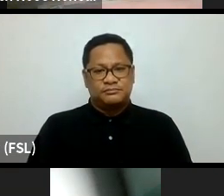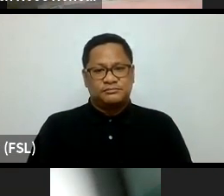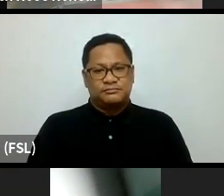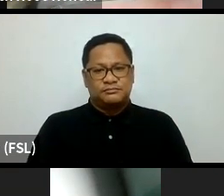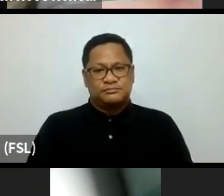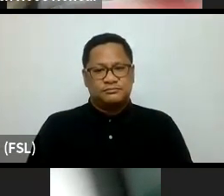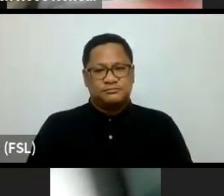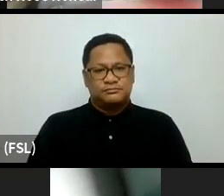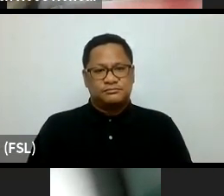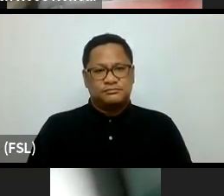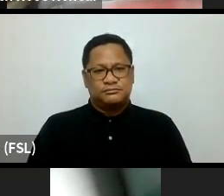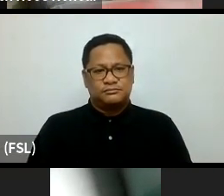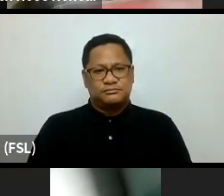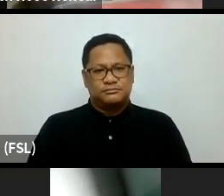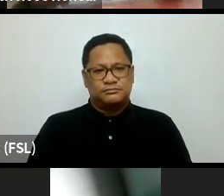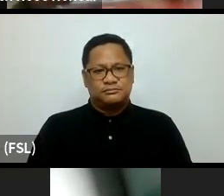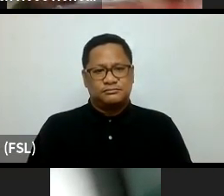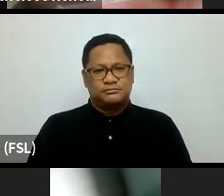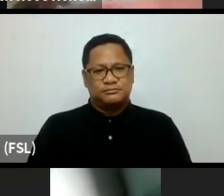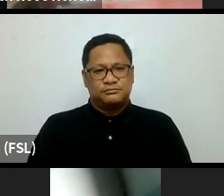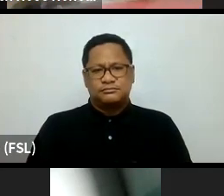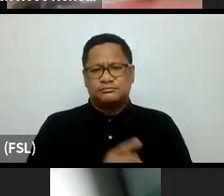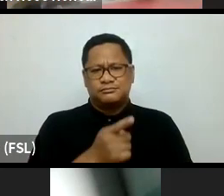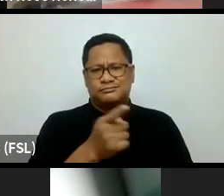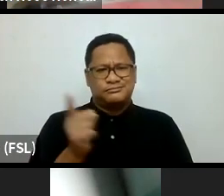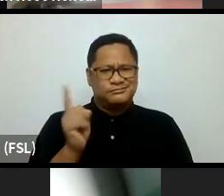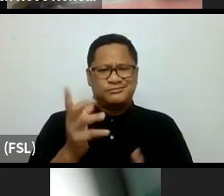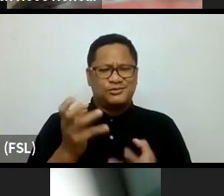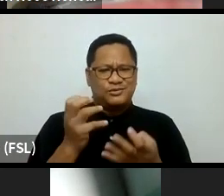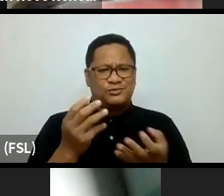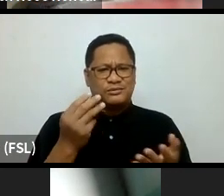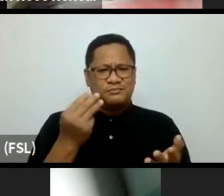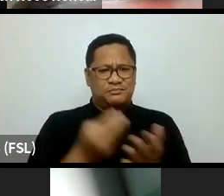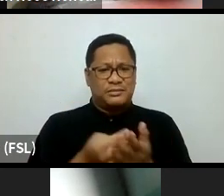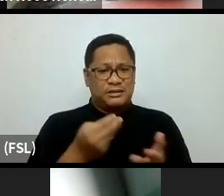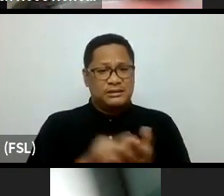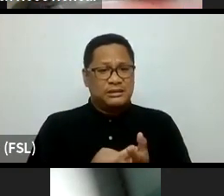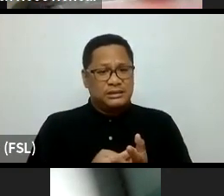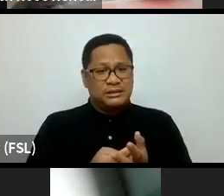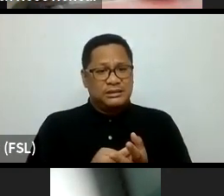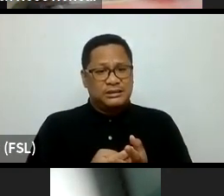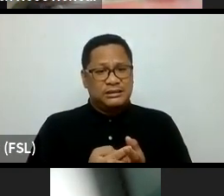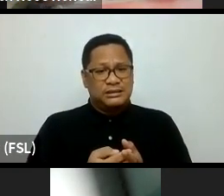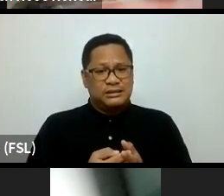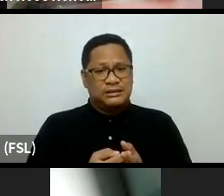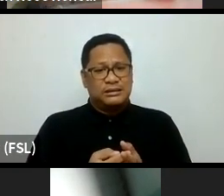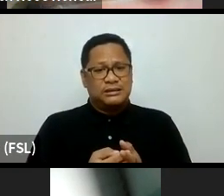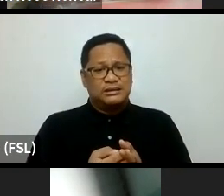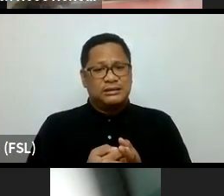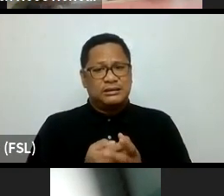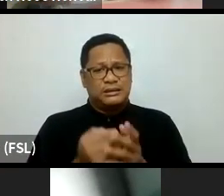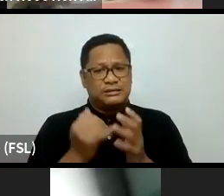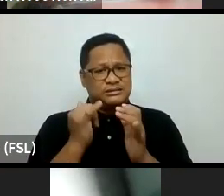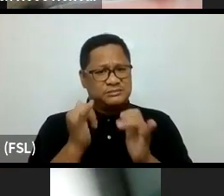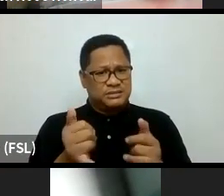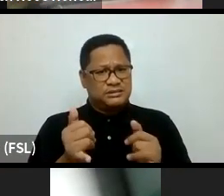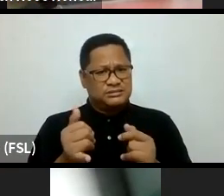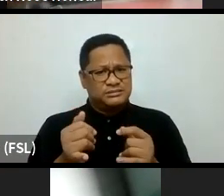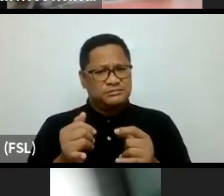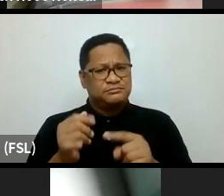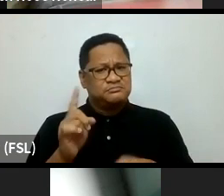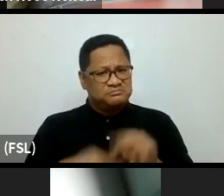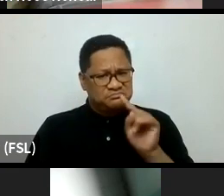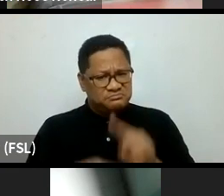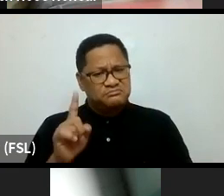we don't want money as much as we want friends. We